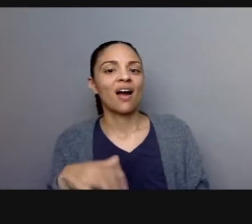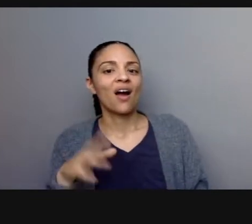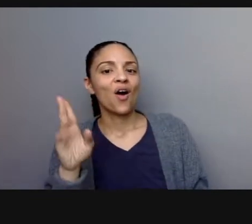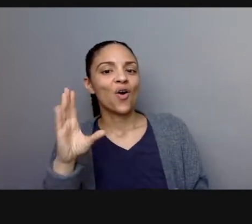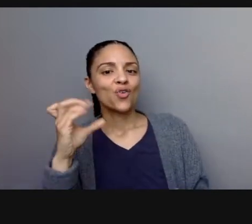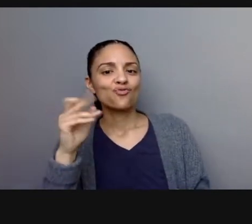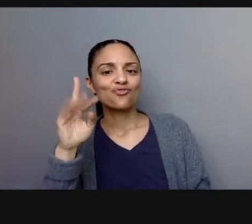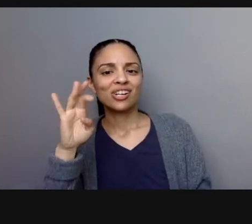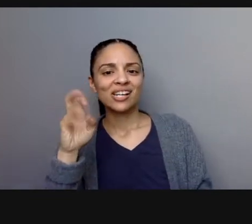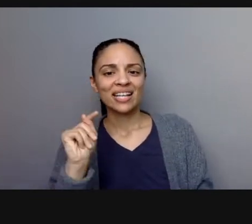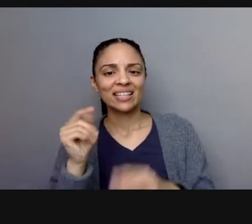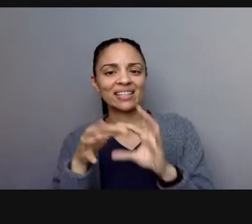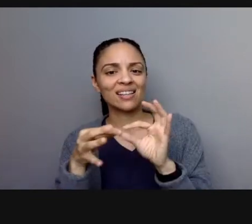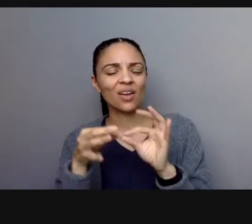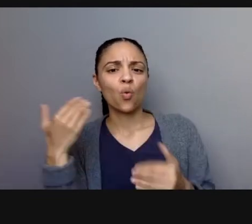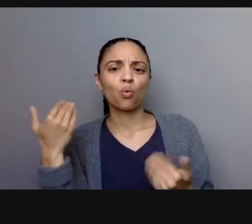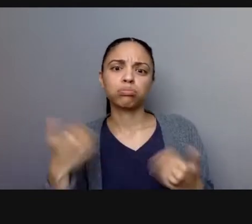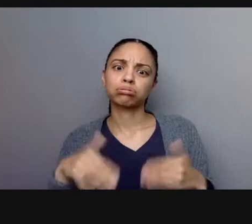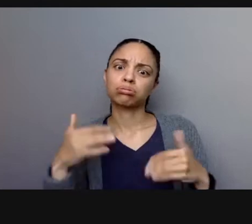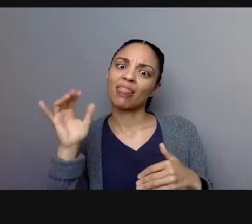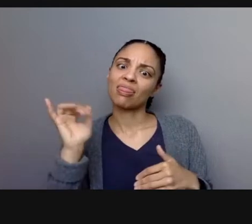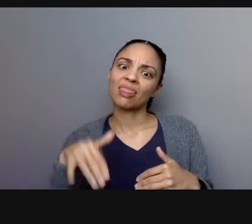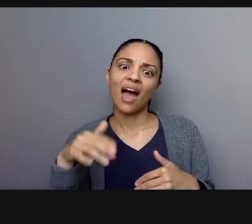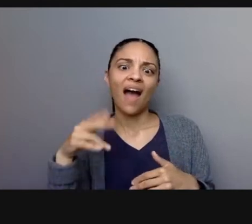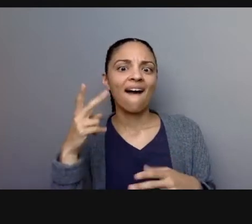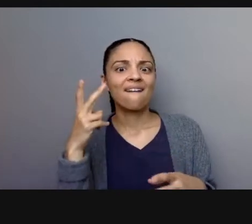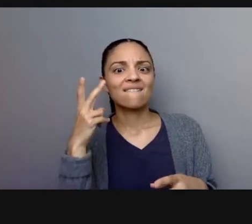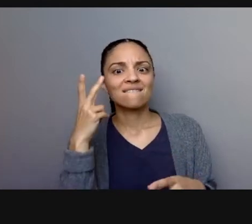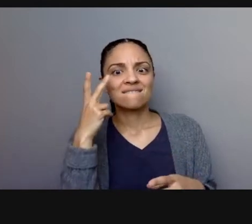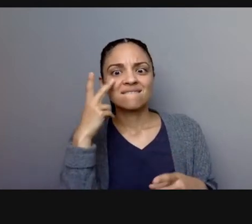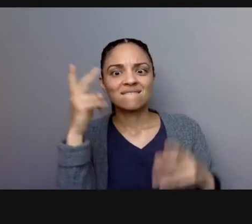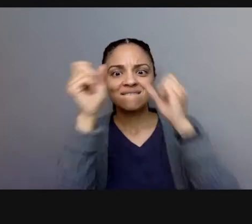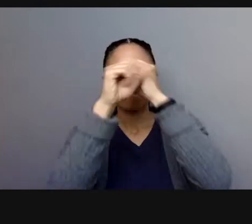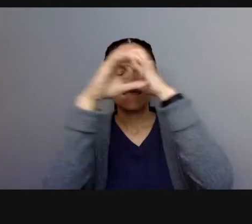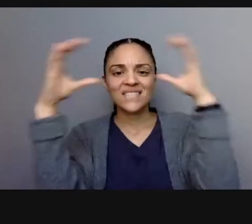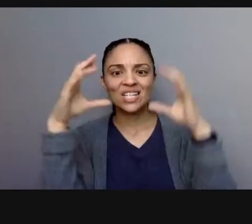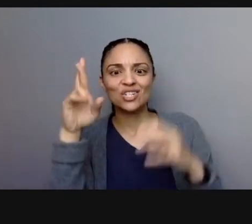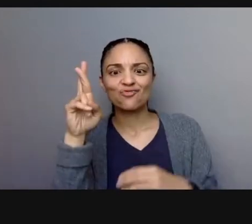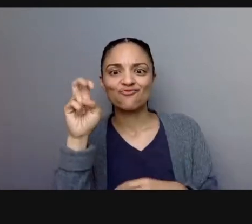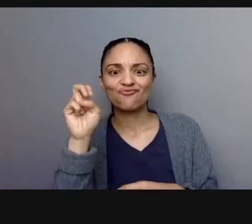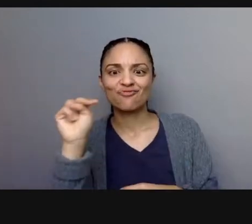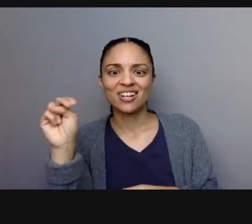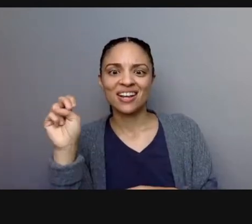crazy? The speech that I will never forget is he gave it.